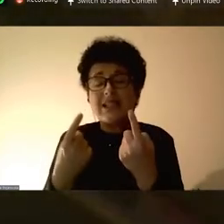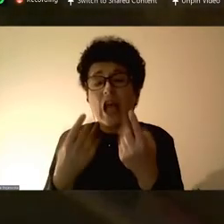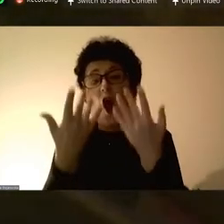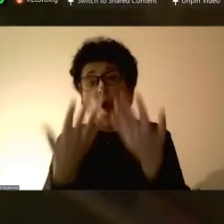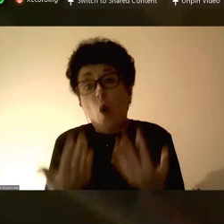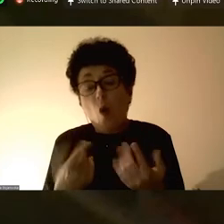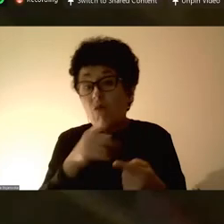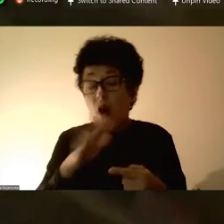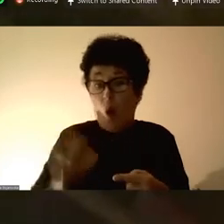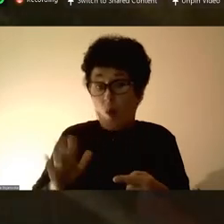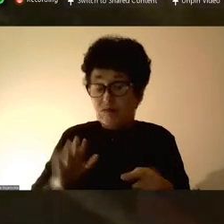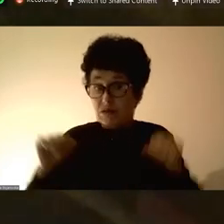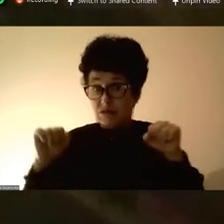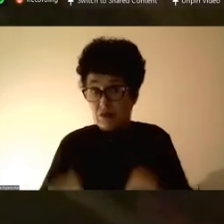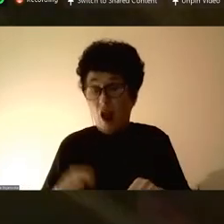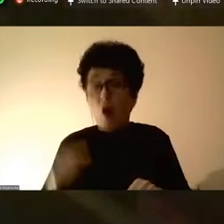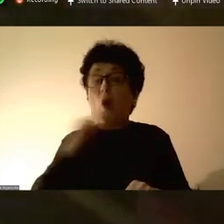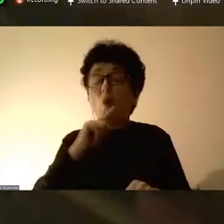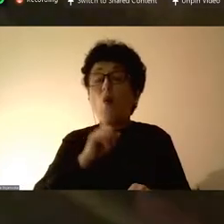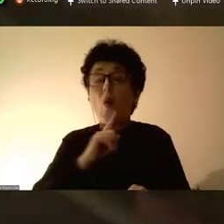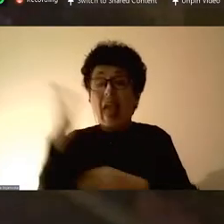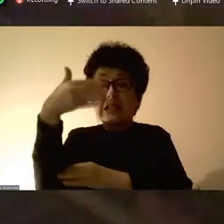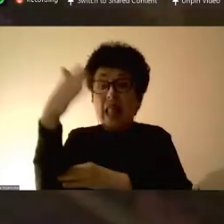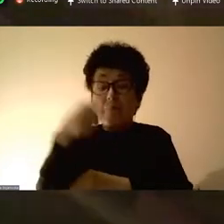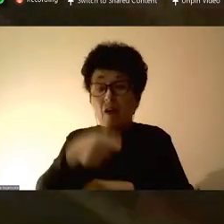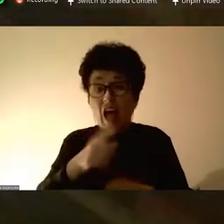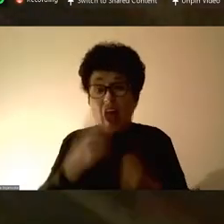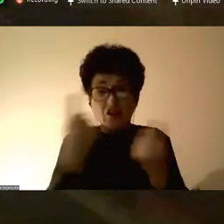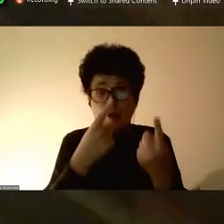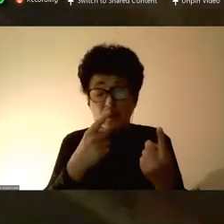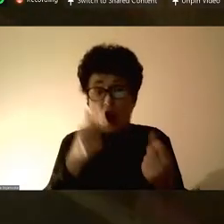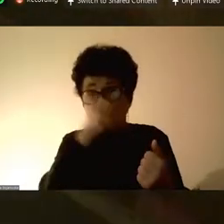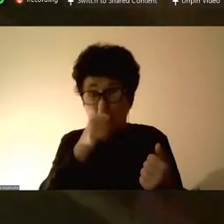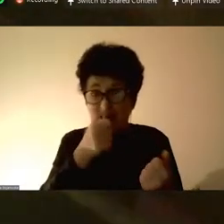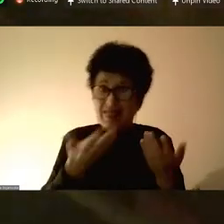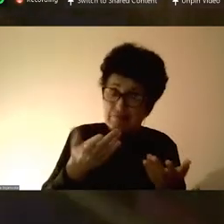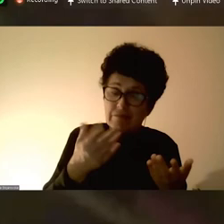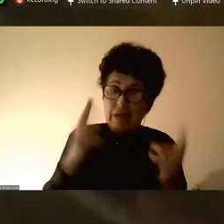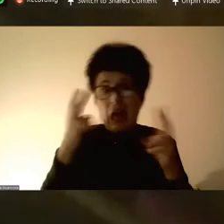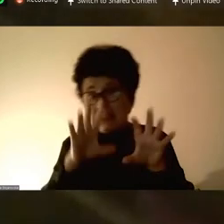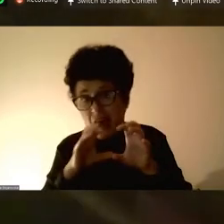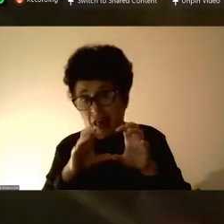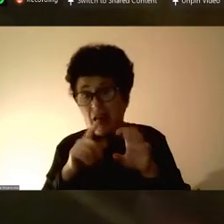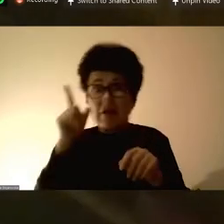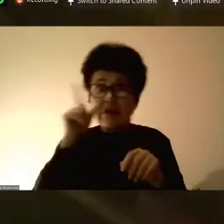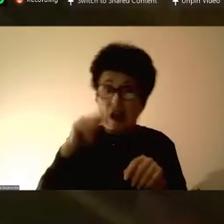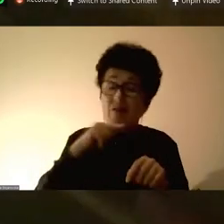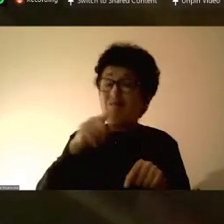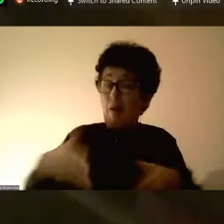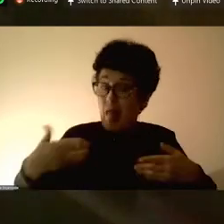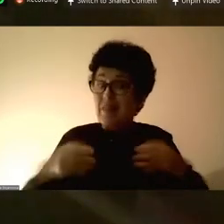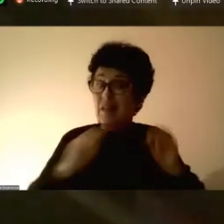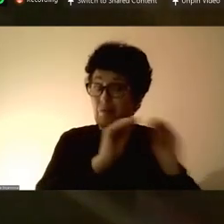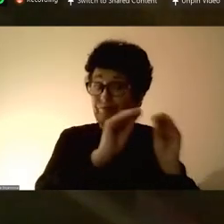This is what we teach. We teach this to children, we teach this to young people, to educators, to be able to talk to each